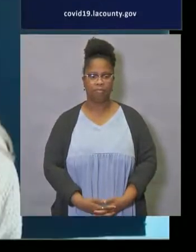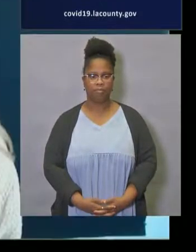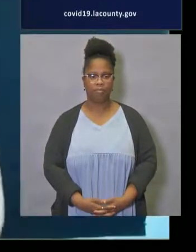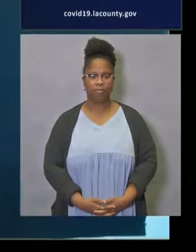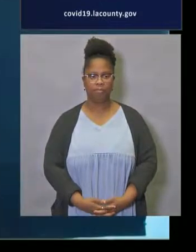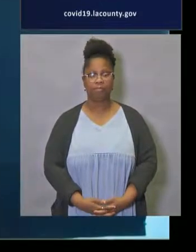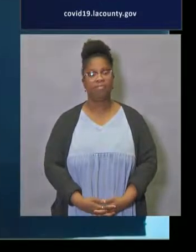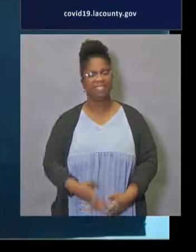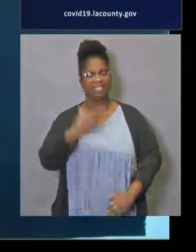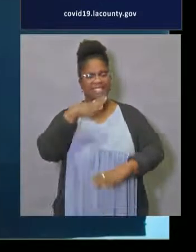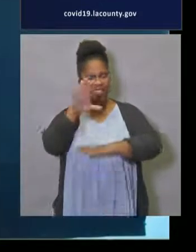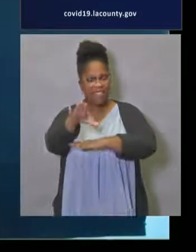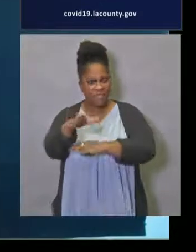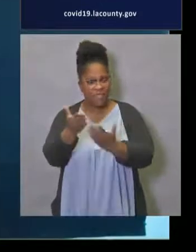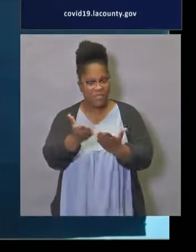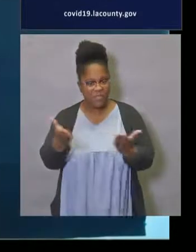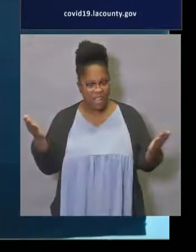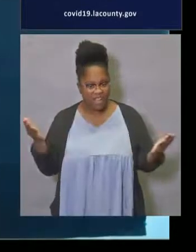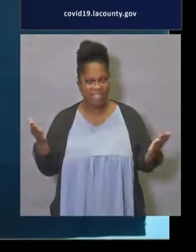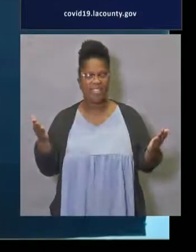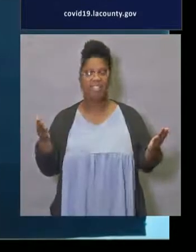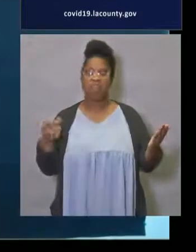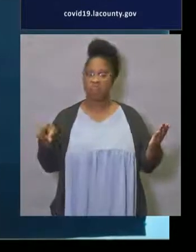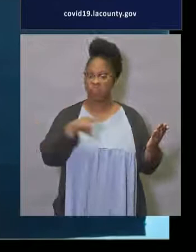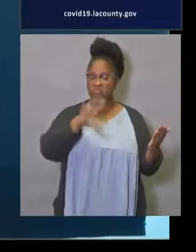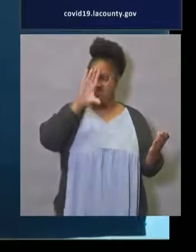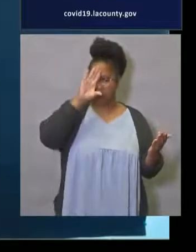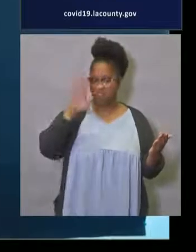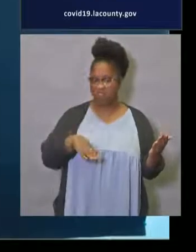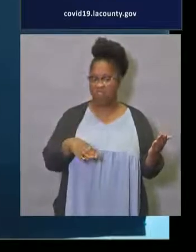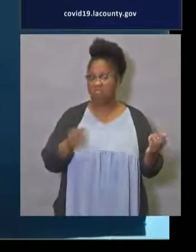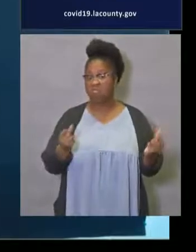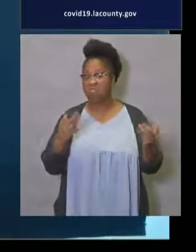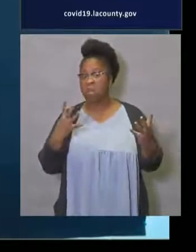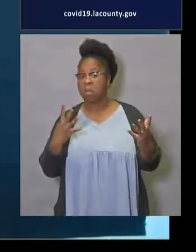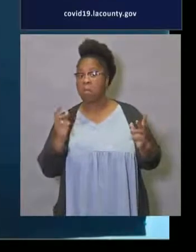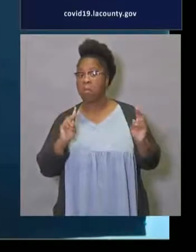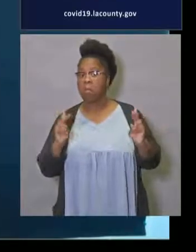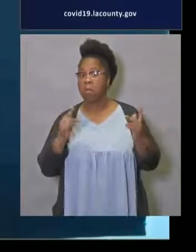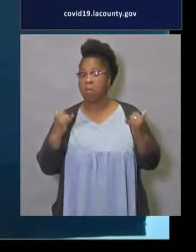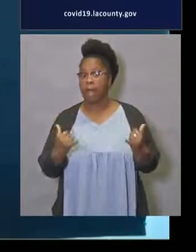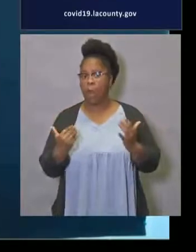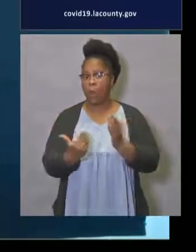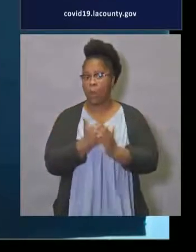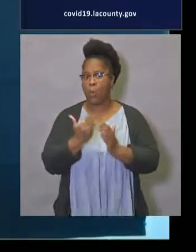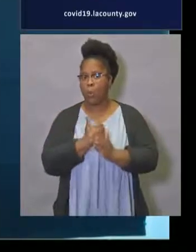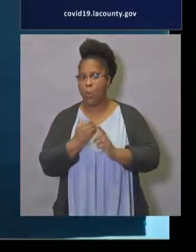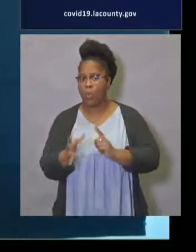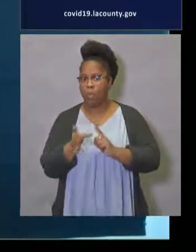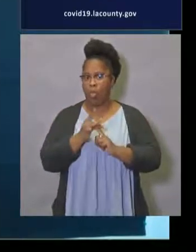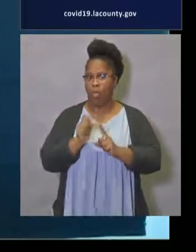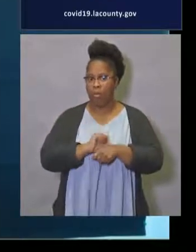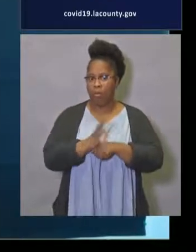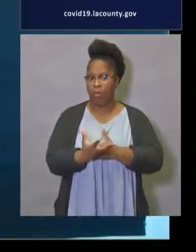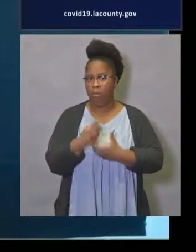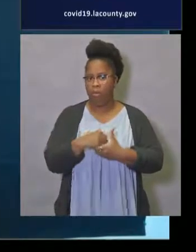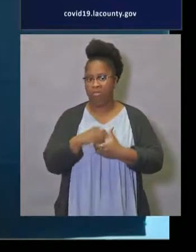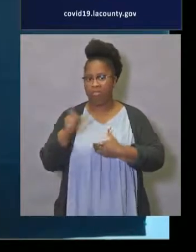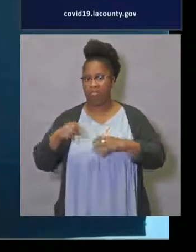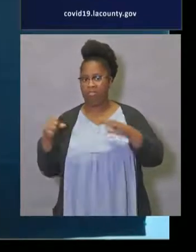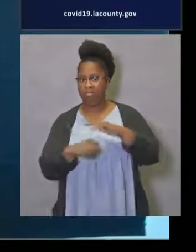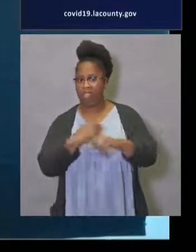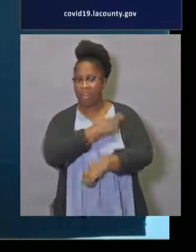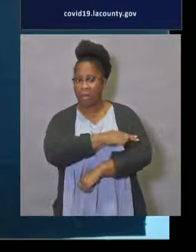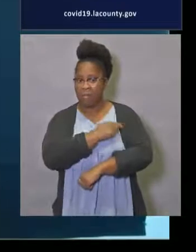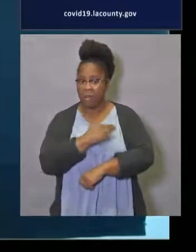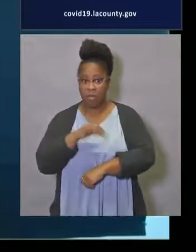Good afternoon, everyone. As you're aware, the number of new patients with COVID-19 requiring hospitalization each day across Los Angeles County